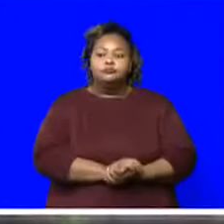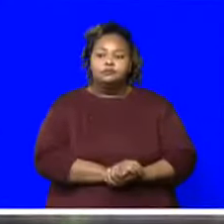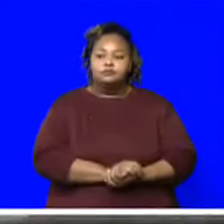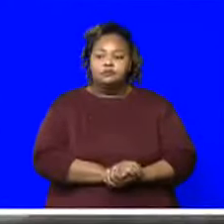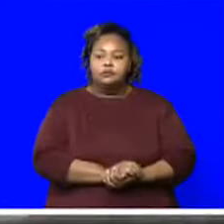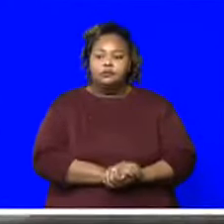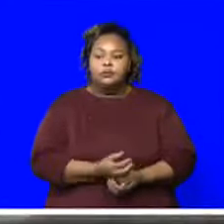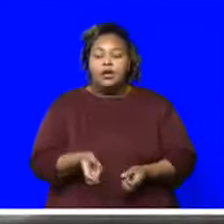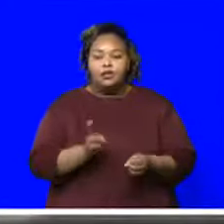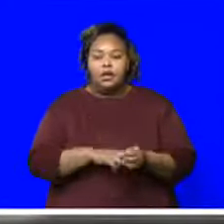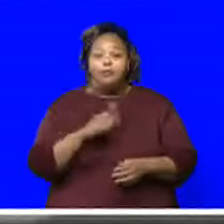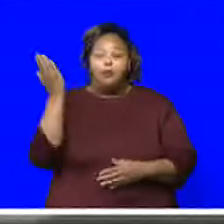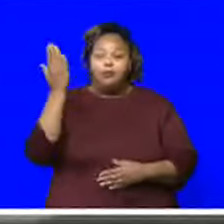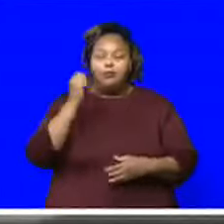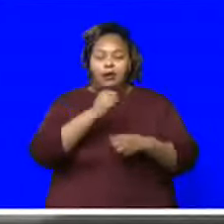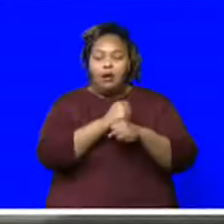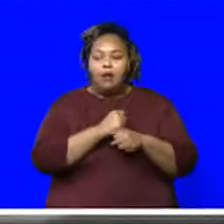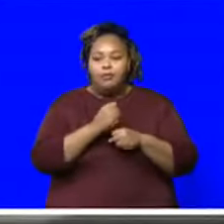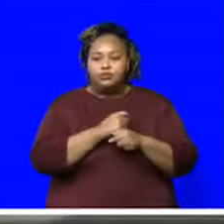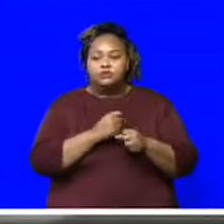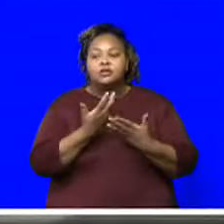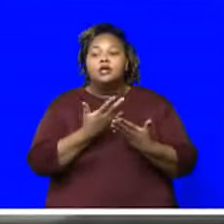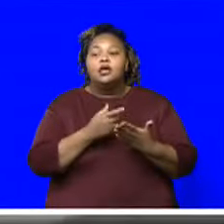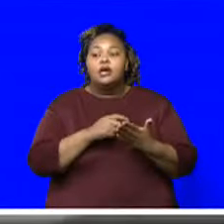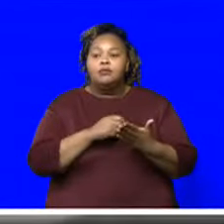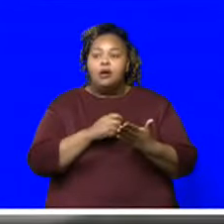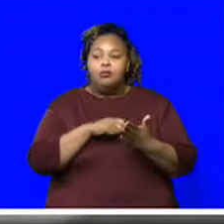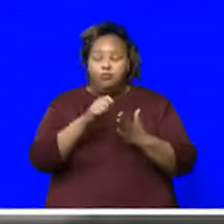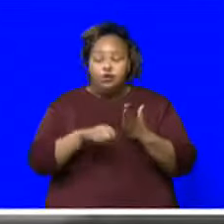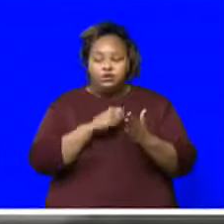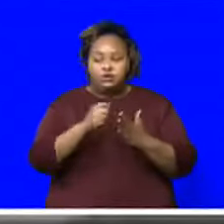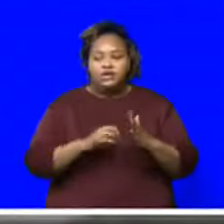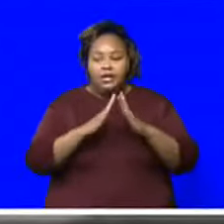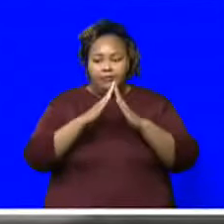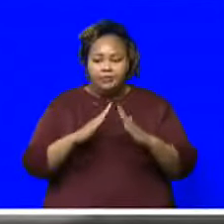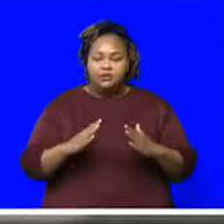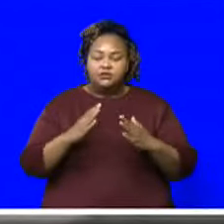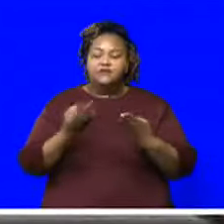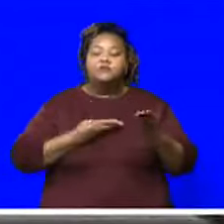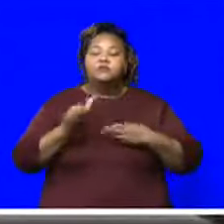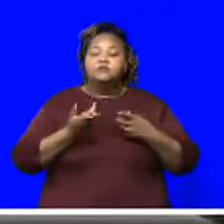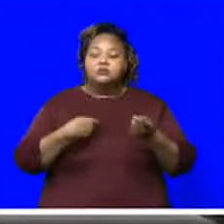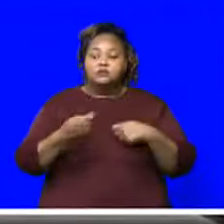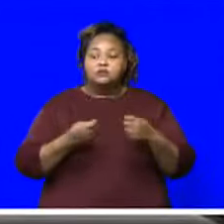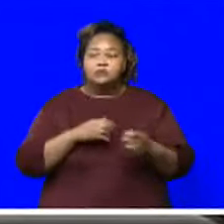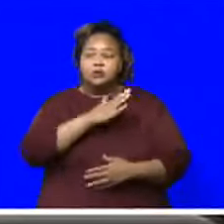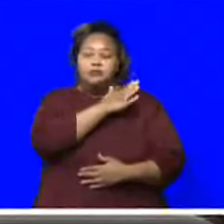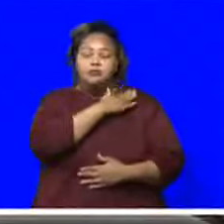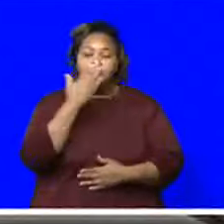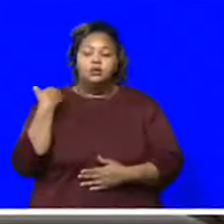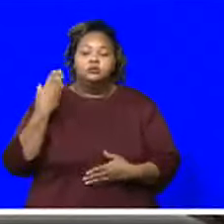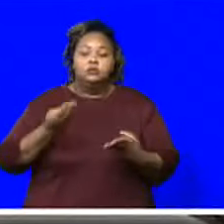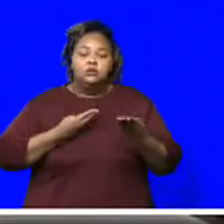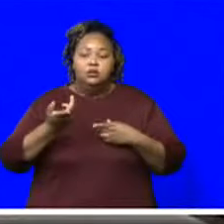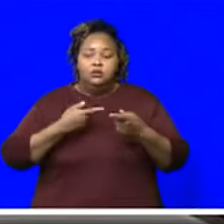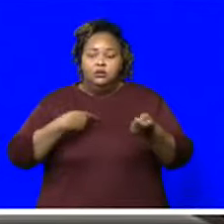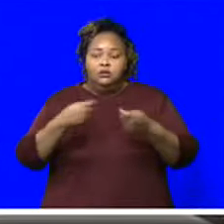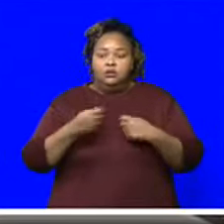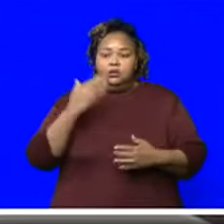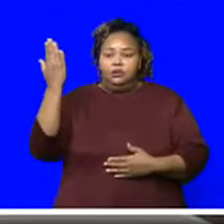work of the Ministry. The Minister of Sports, Culture and Youth Affairs, Harris Bulunga, elaborated about some of the work of the